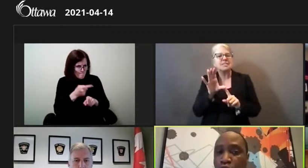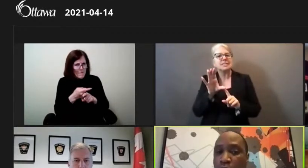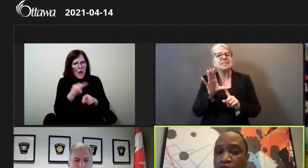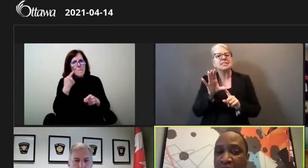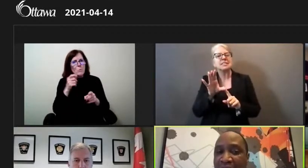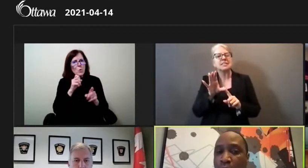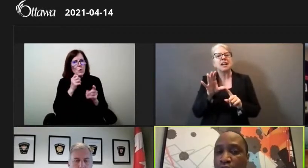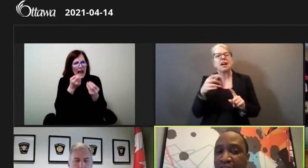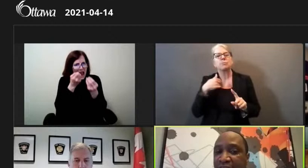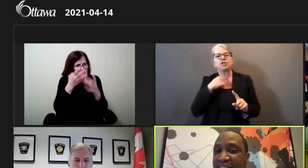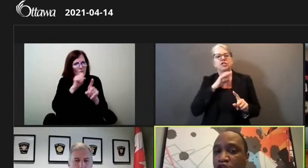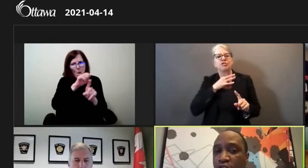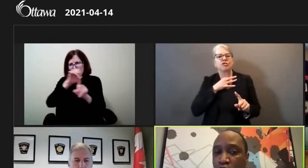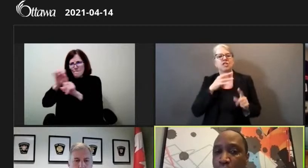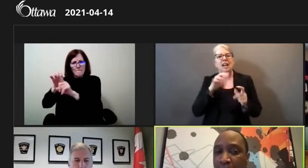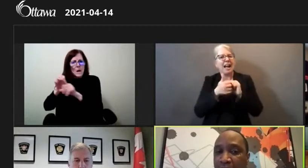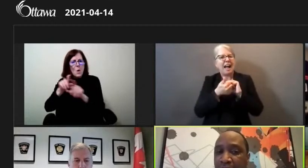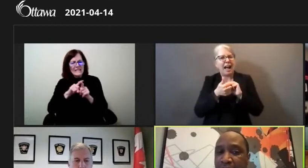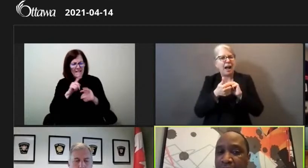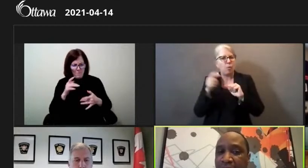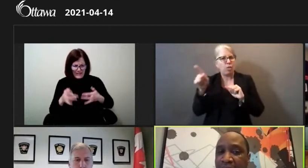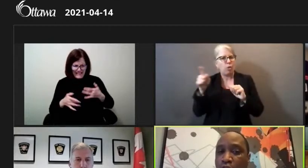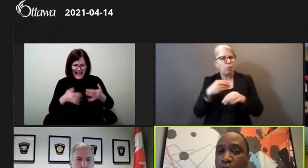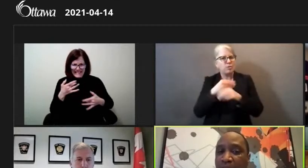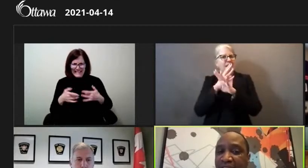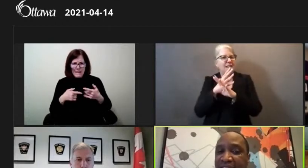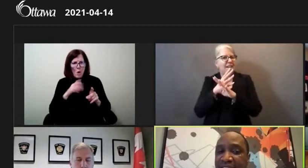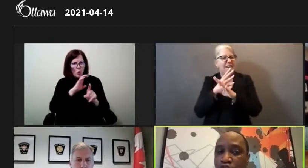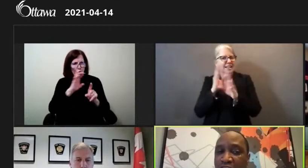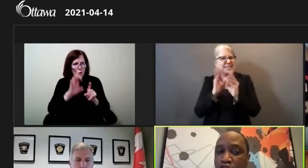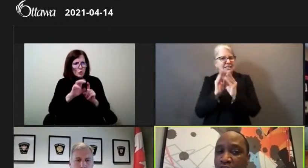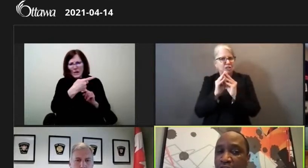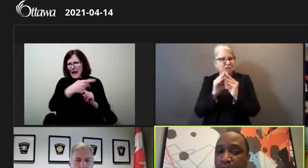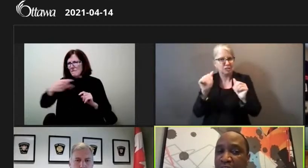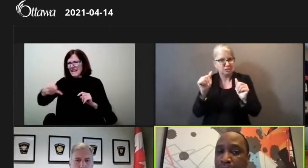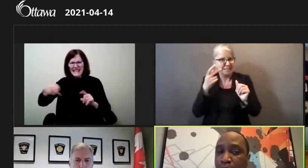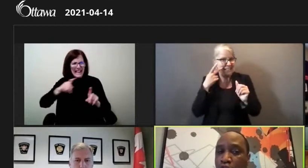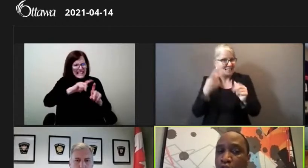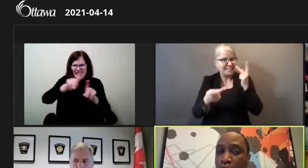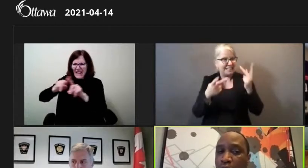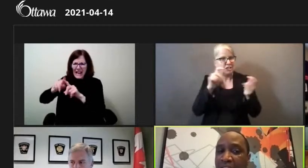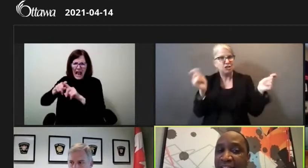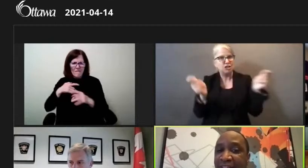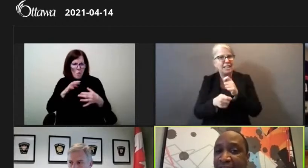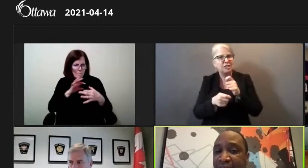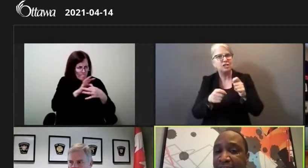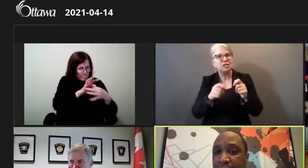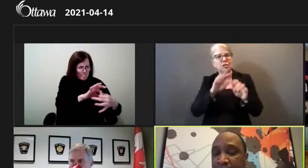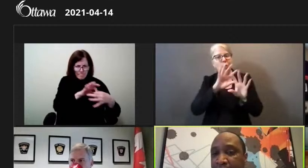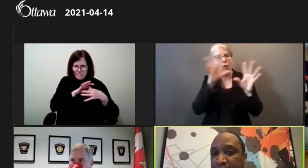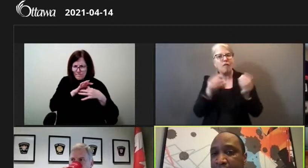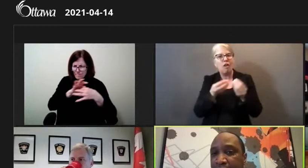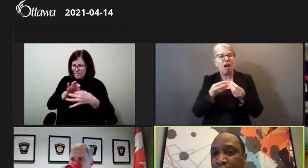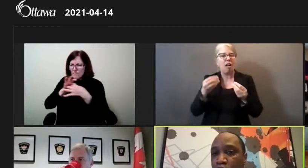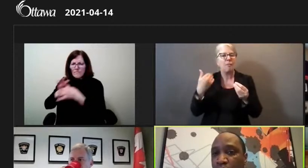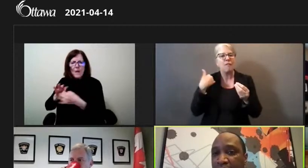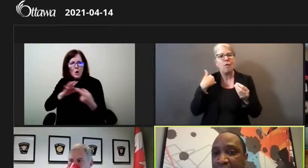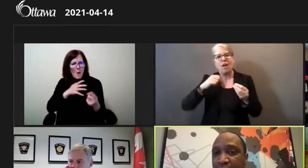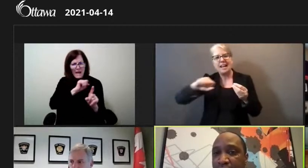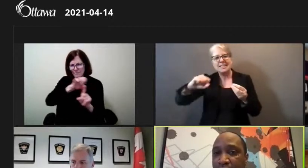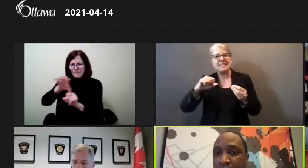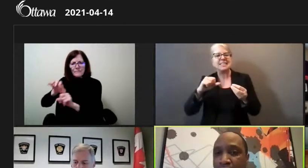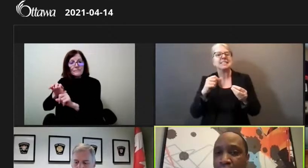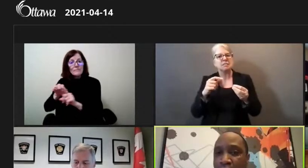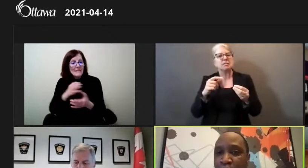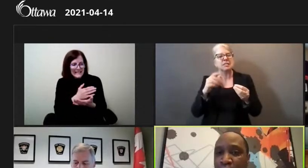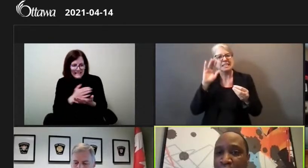was just wondering, how are these sessions going? And are we seeing changes in people's overall hesitancy? And I know that